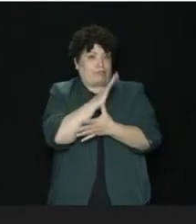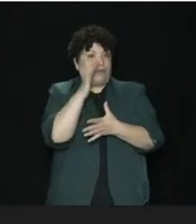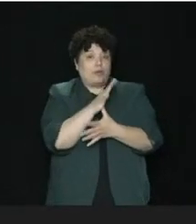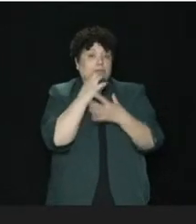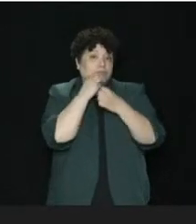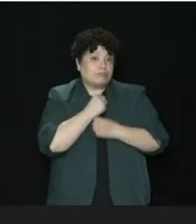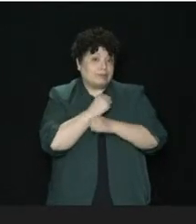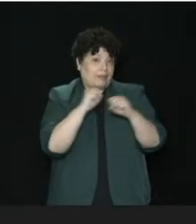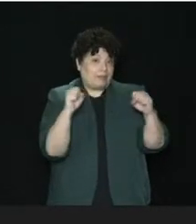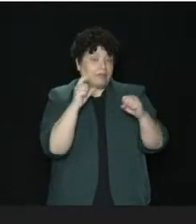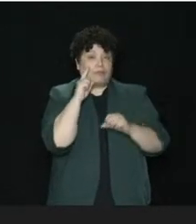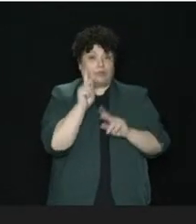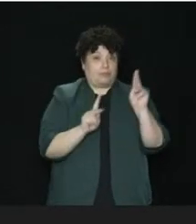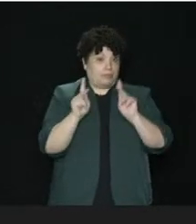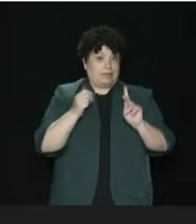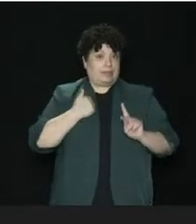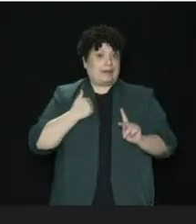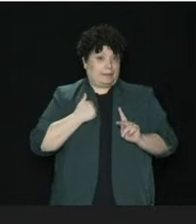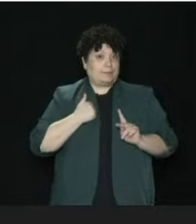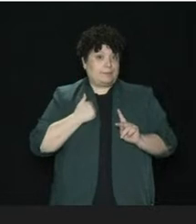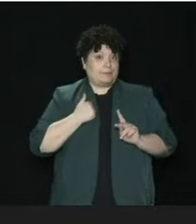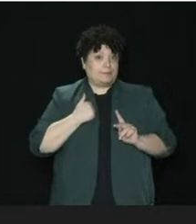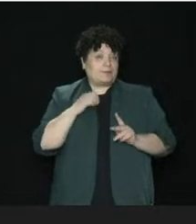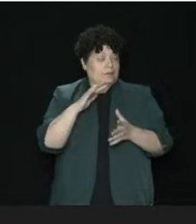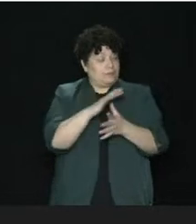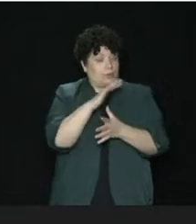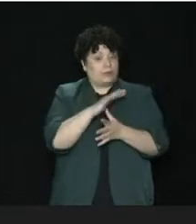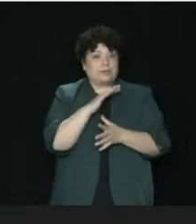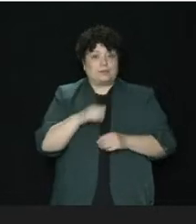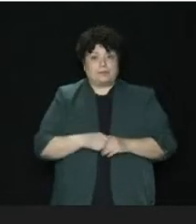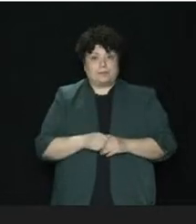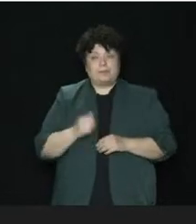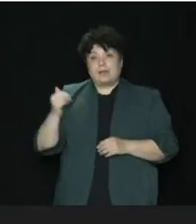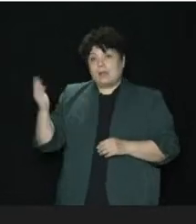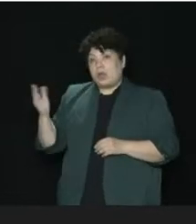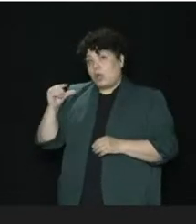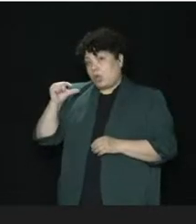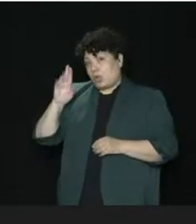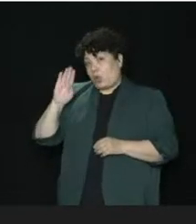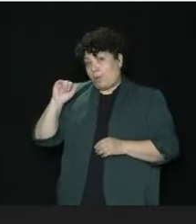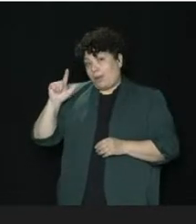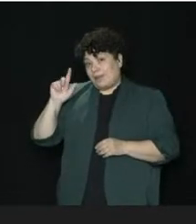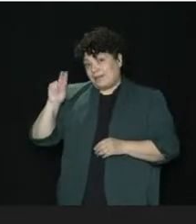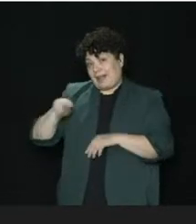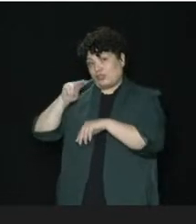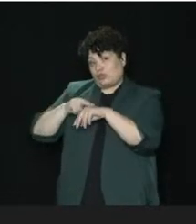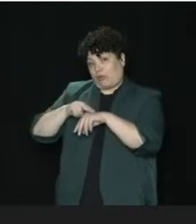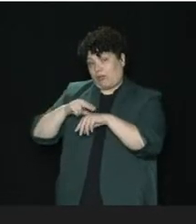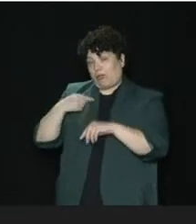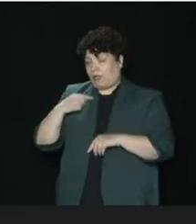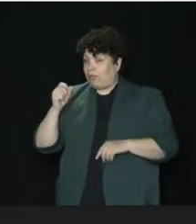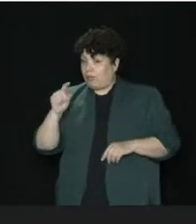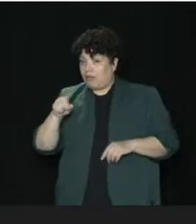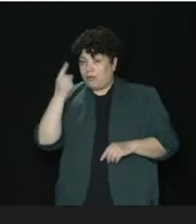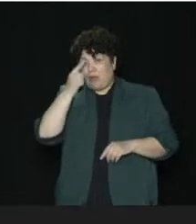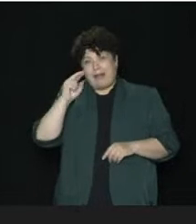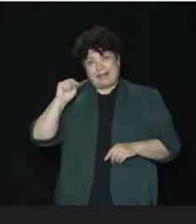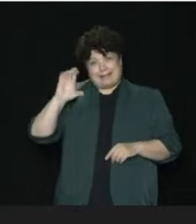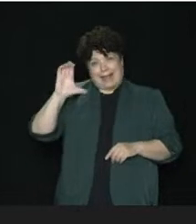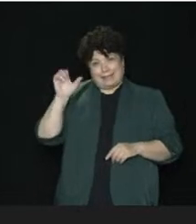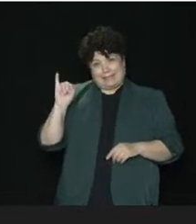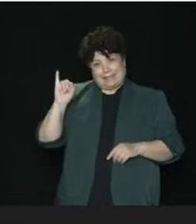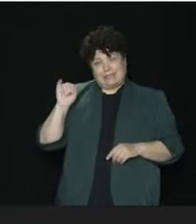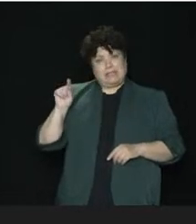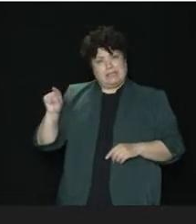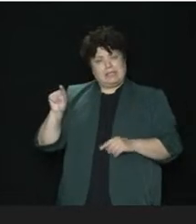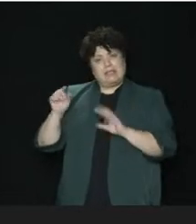Canadians at the forefront as a priority. Mr. Michael Couture with Global National, I just wanted to come back on Nasty sort of doubling down on